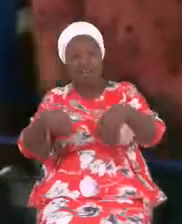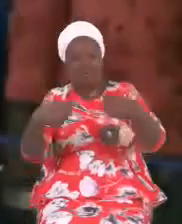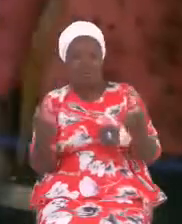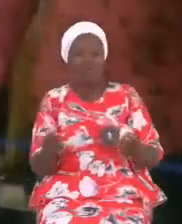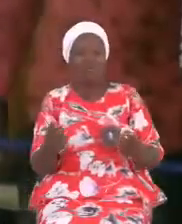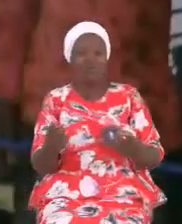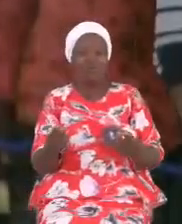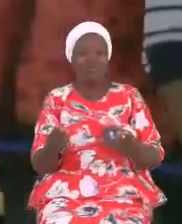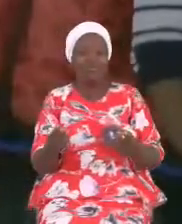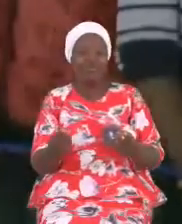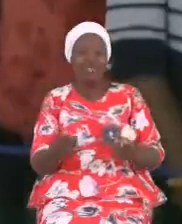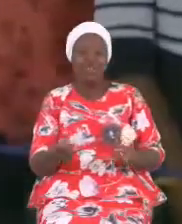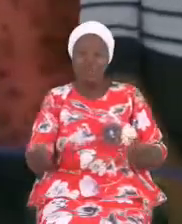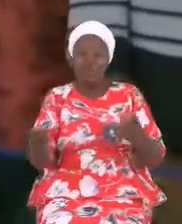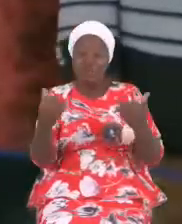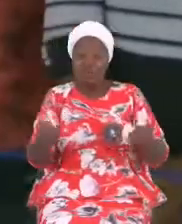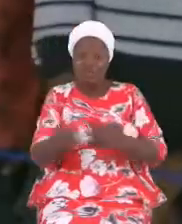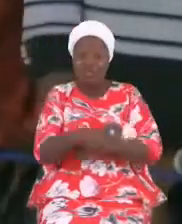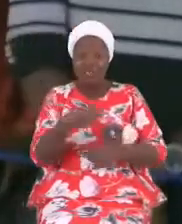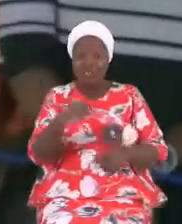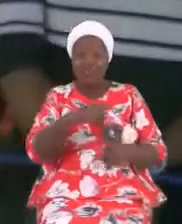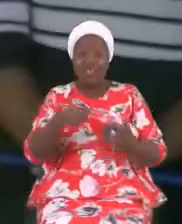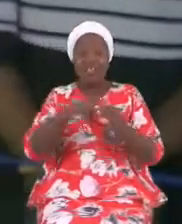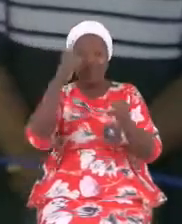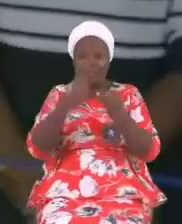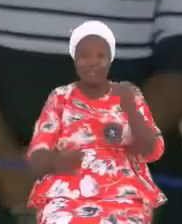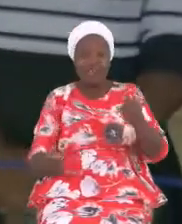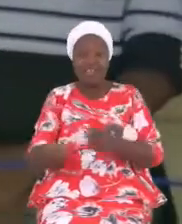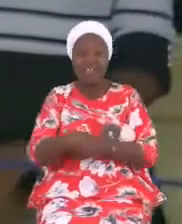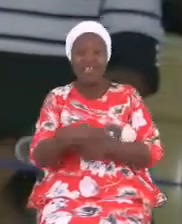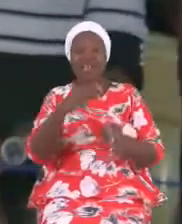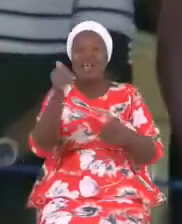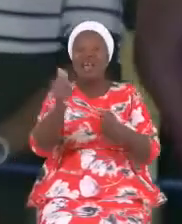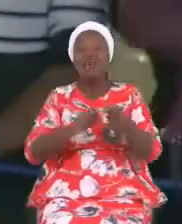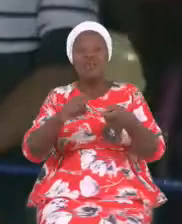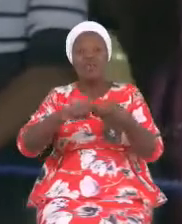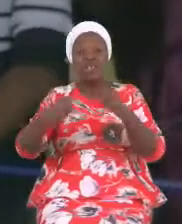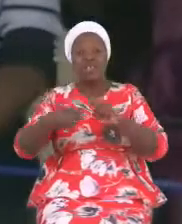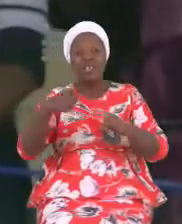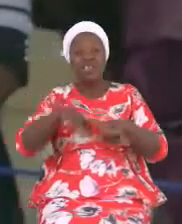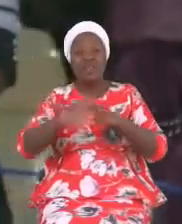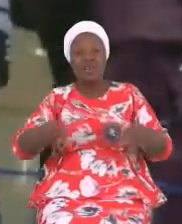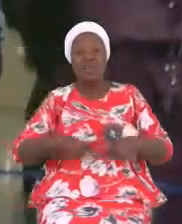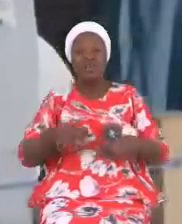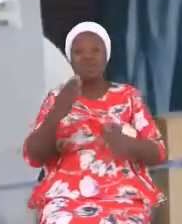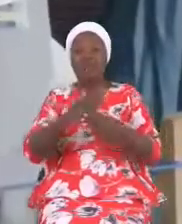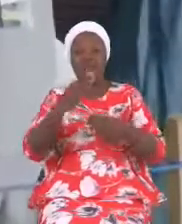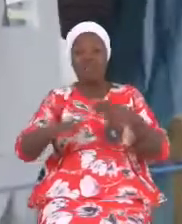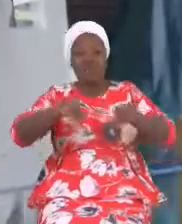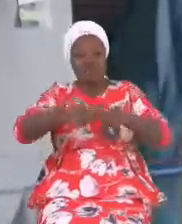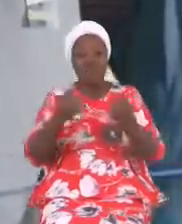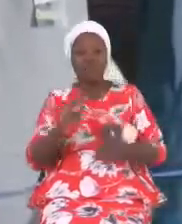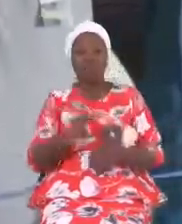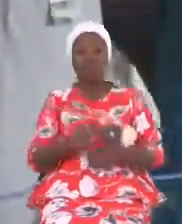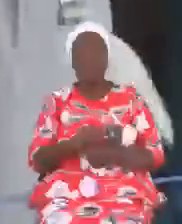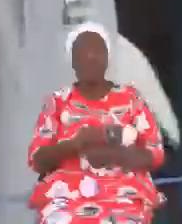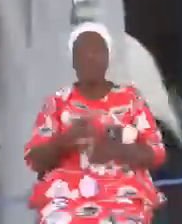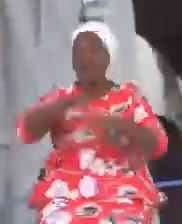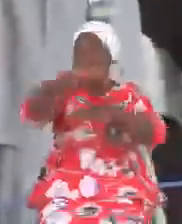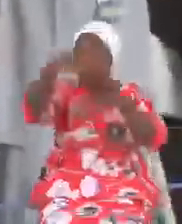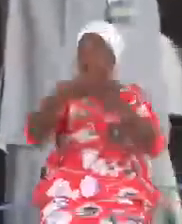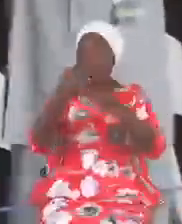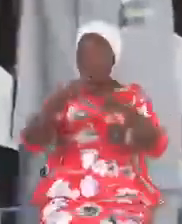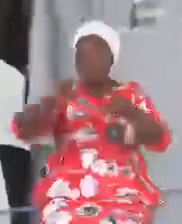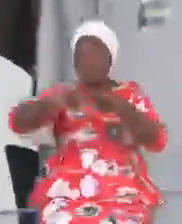Today, on this final day, every chain in your life totally broken. All the